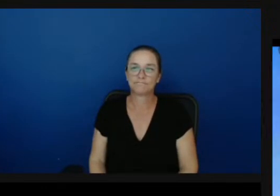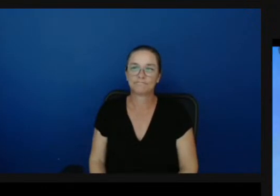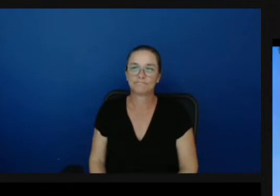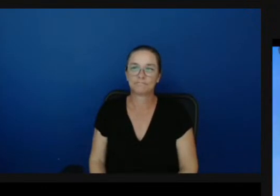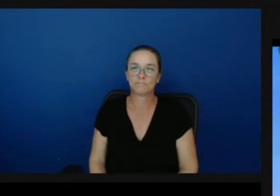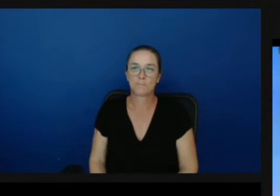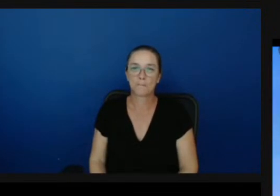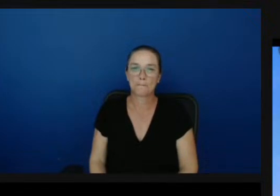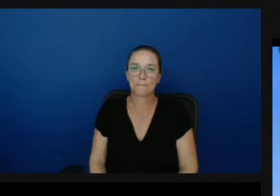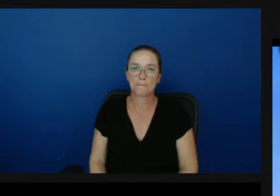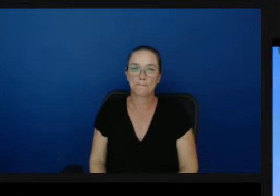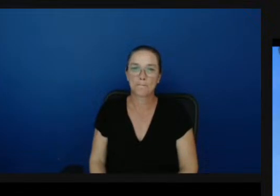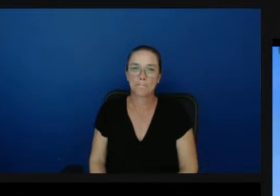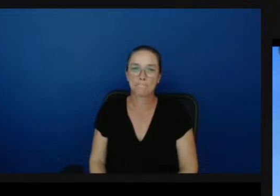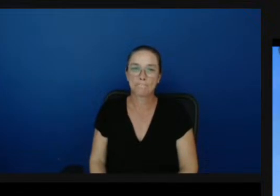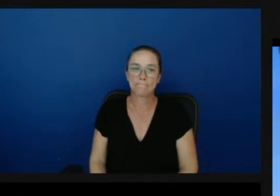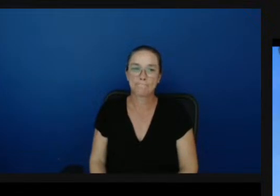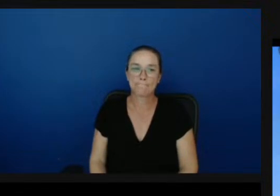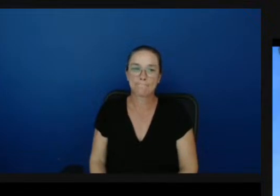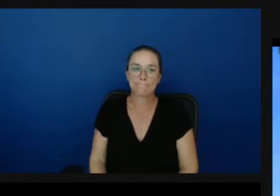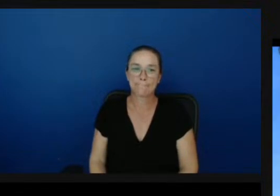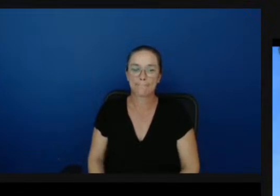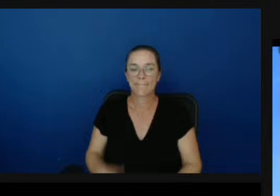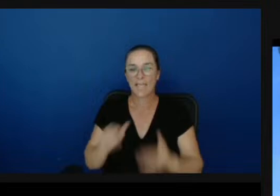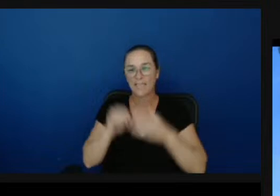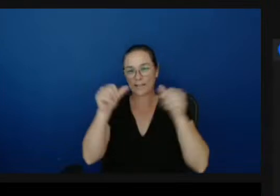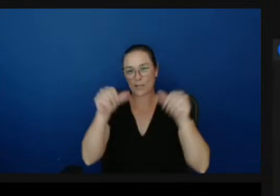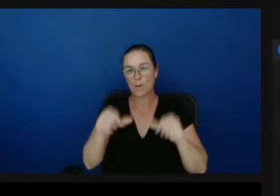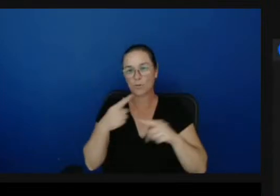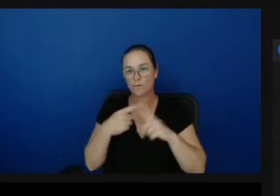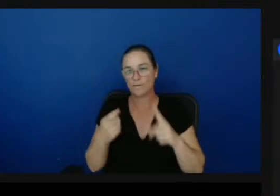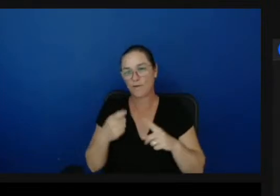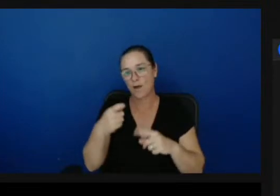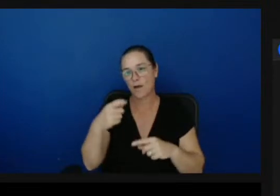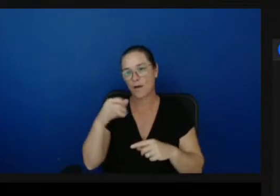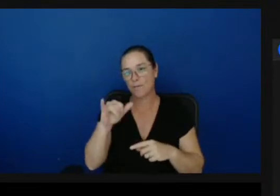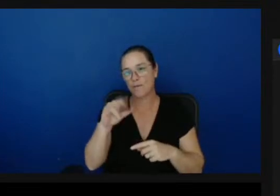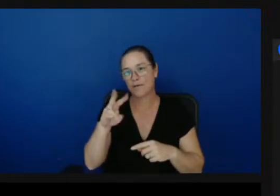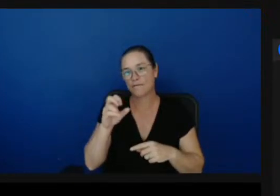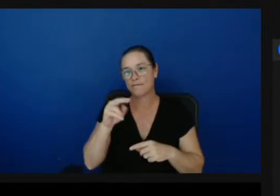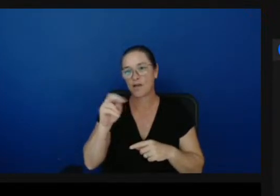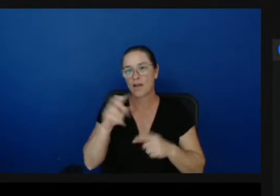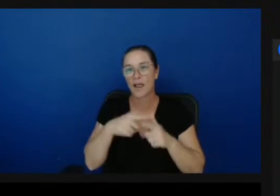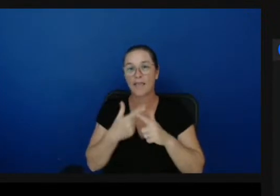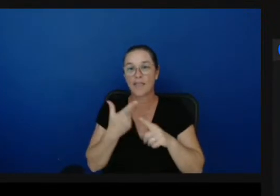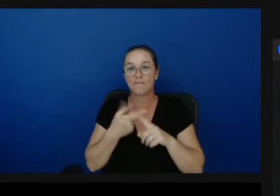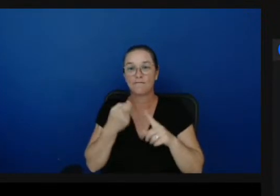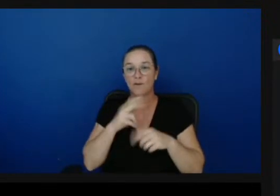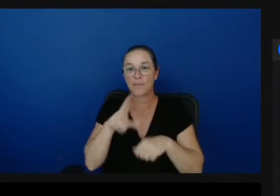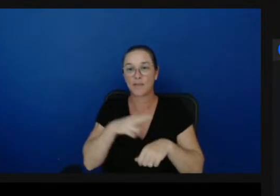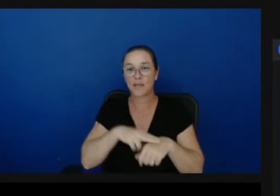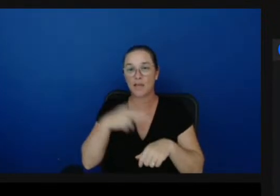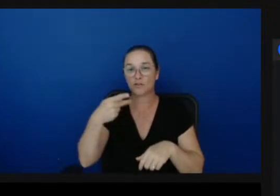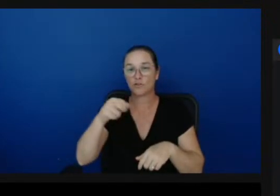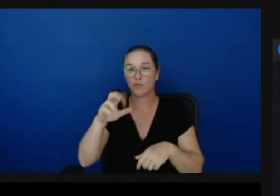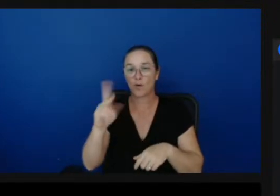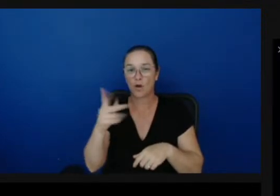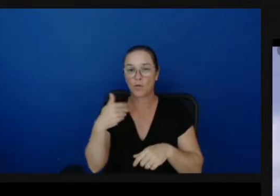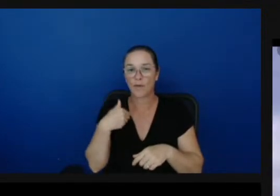Okay, that's the post from Yvonne. And we also have from National Park a series